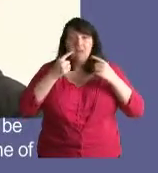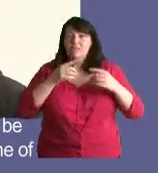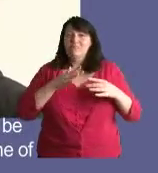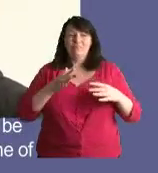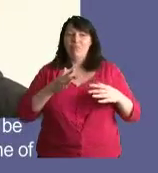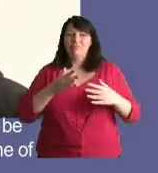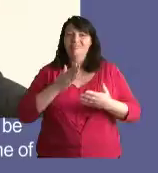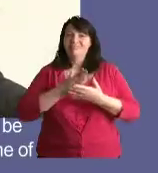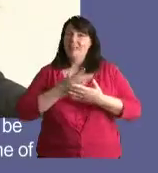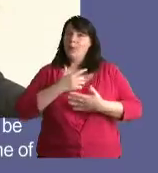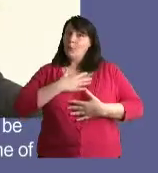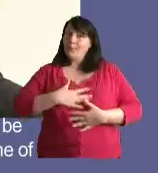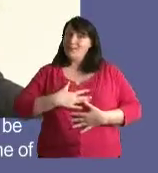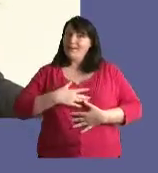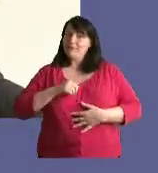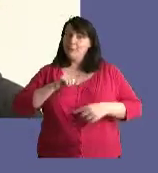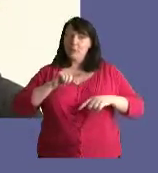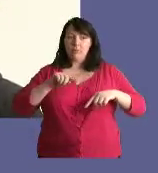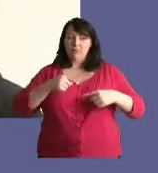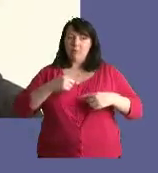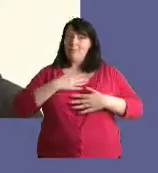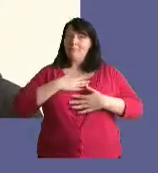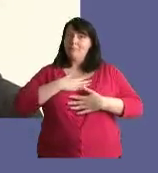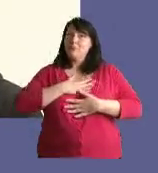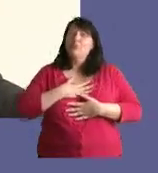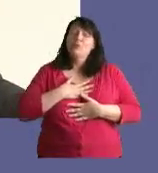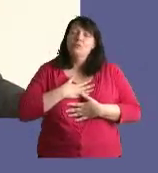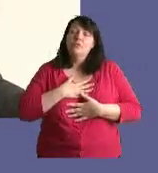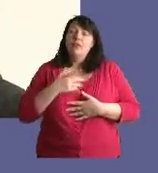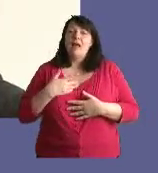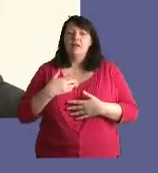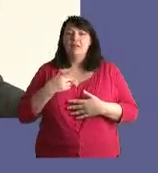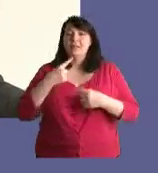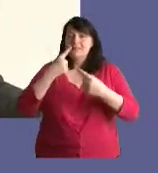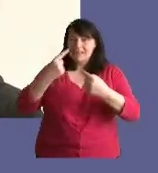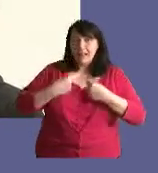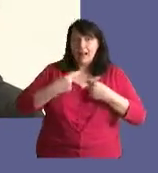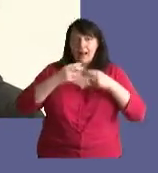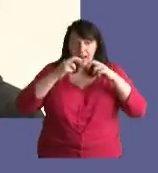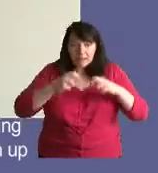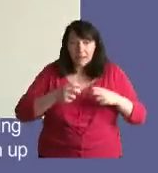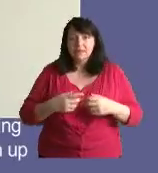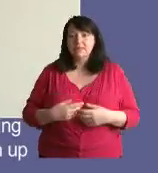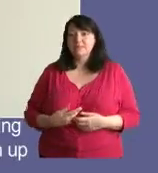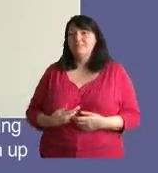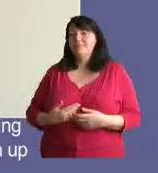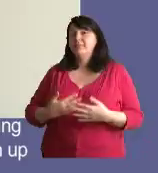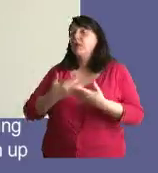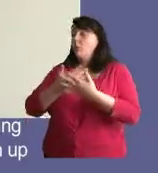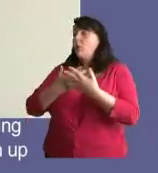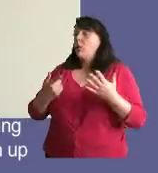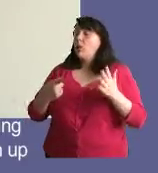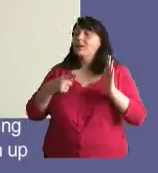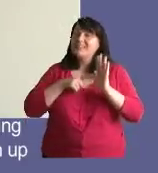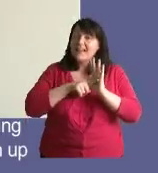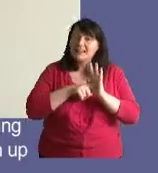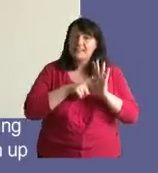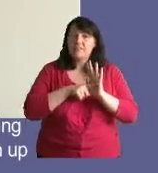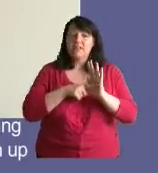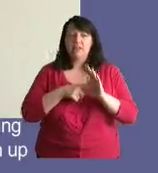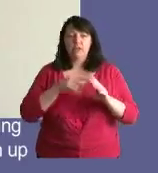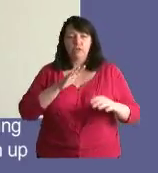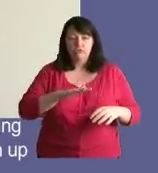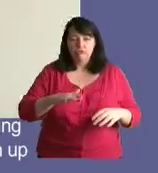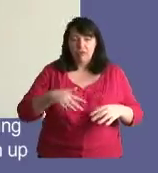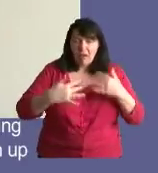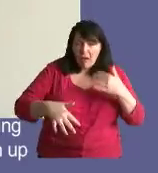you'd not be human if you couldn't be moved by what some of the young people had been saying to us and then having to analyse that. Quite a lot of negativity around